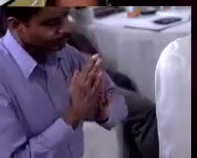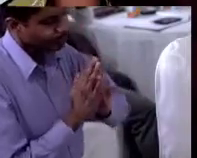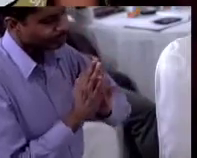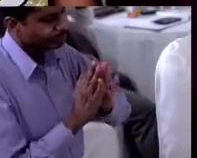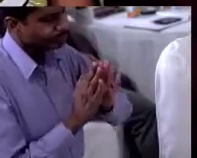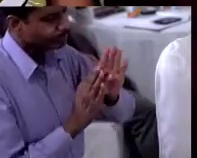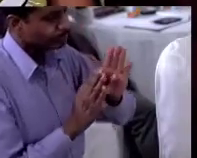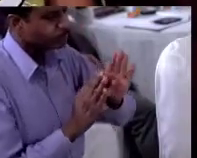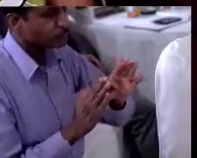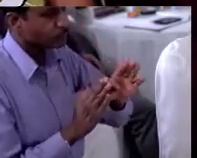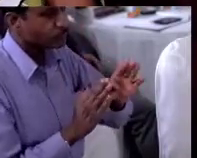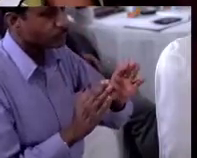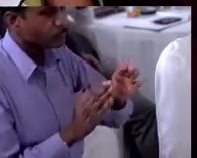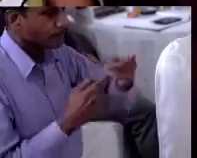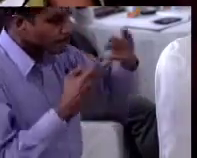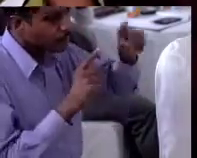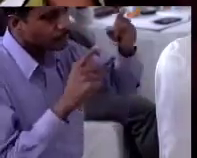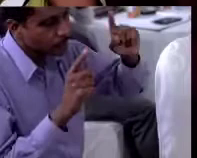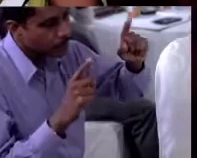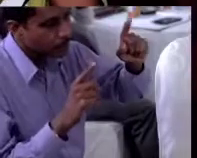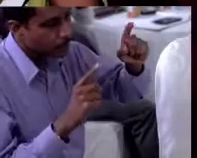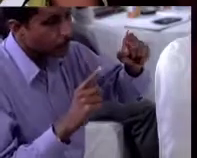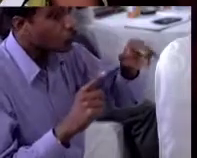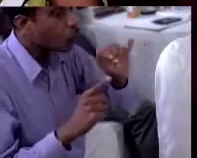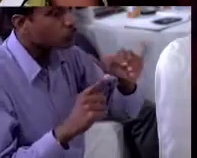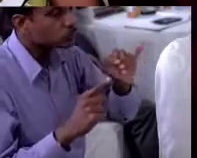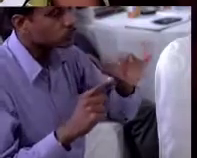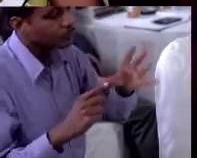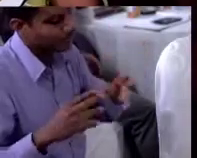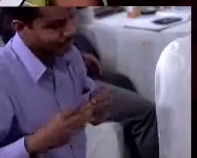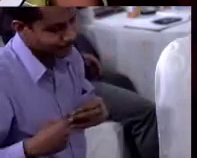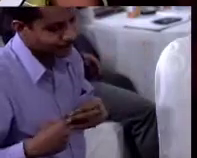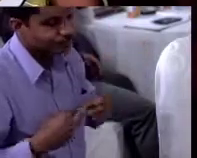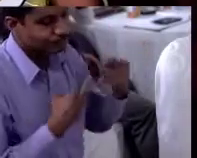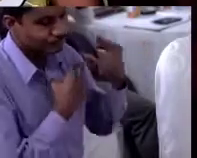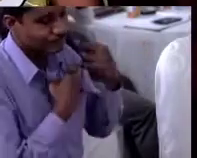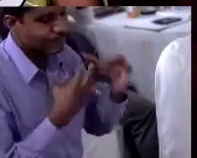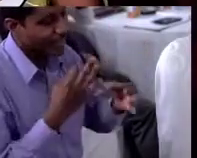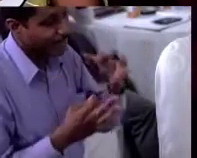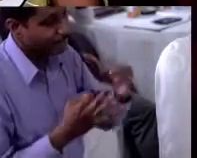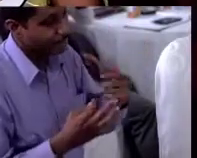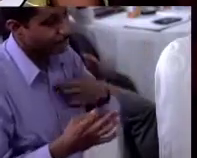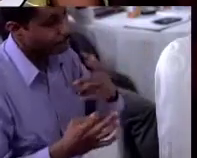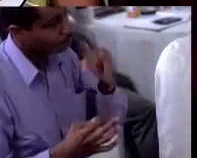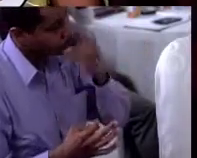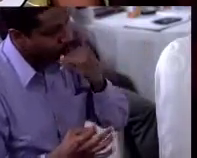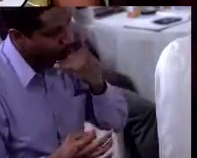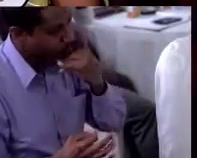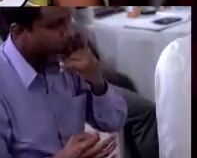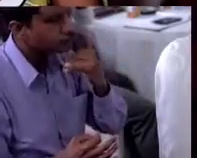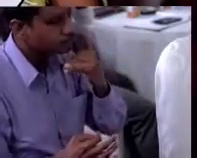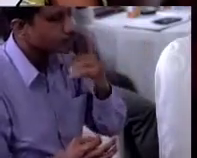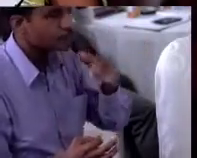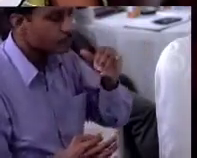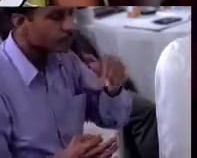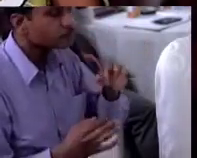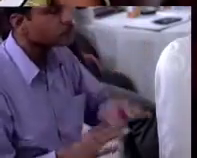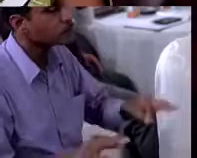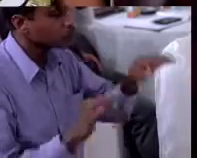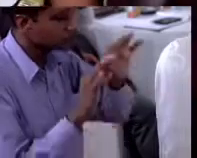personal responsibility for your development, for your successes and for your failures is really the way forward.